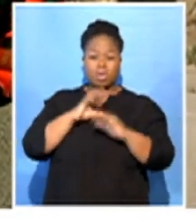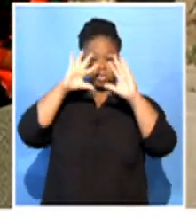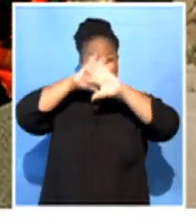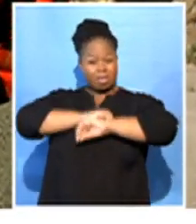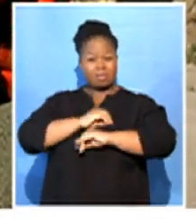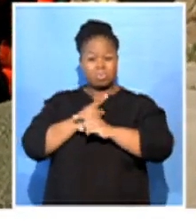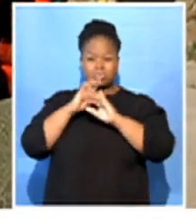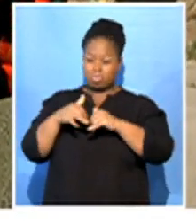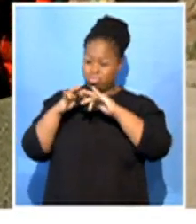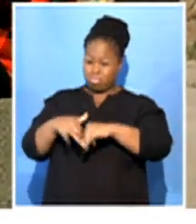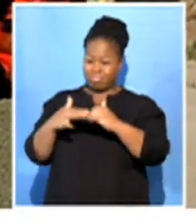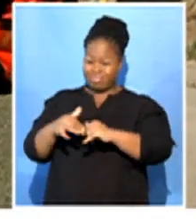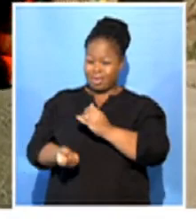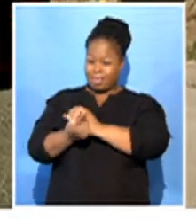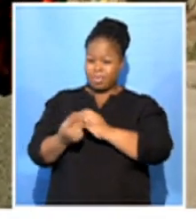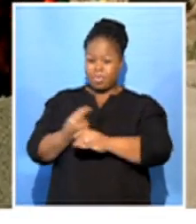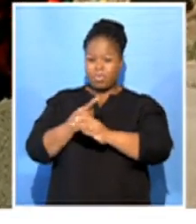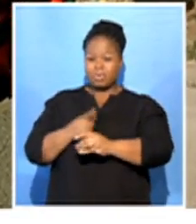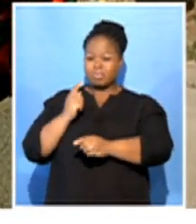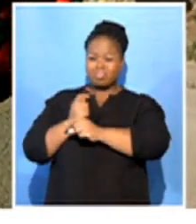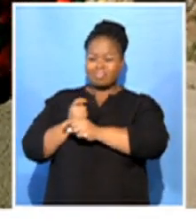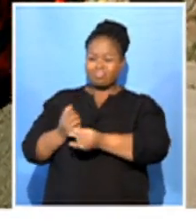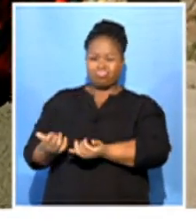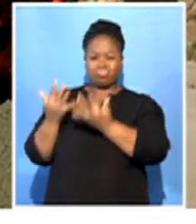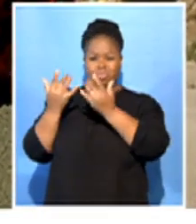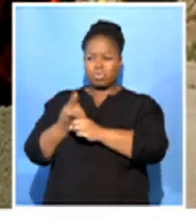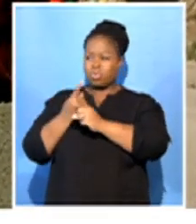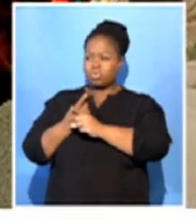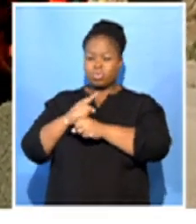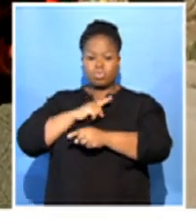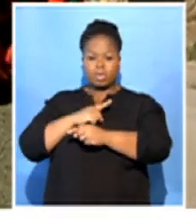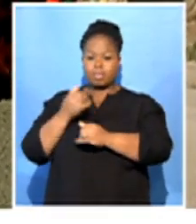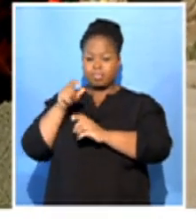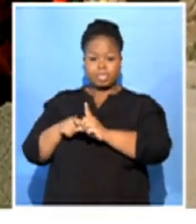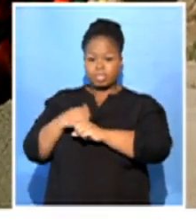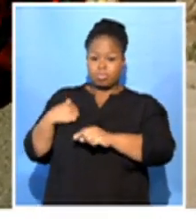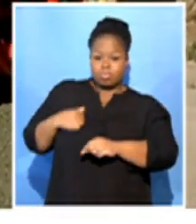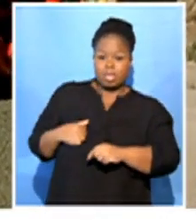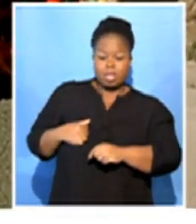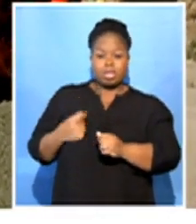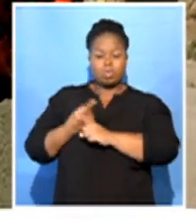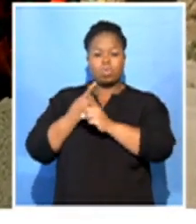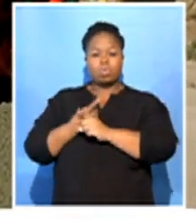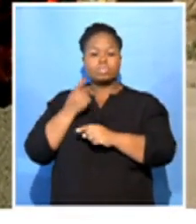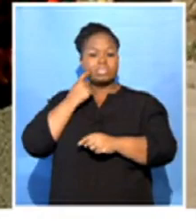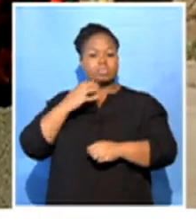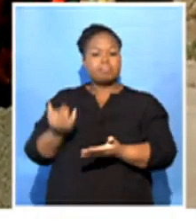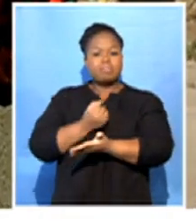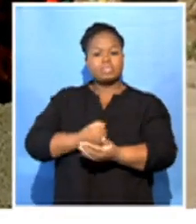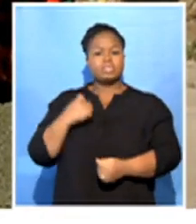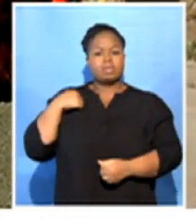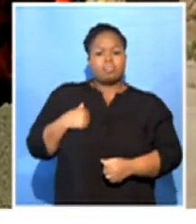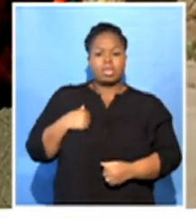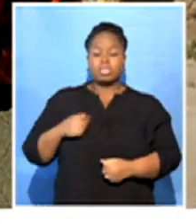sihlala kuyo ngamatyholo alapha ecani kwendlela. Umntu uvela athi vumbululu, umntu esaphethe ibhegi yakhe axhwile ibhegi,